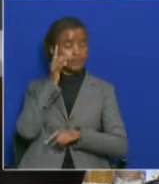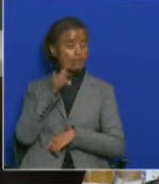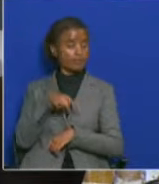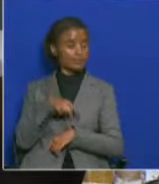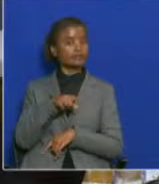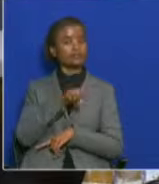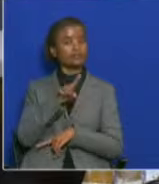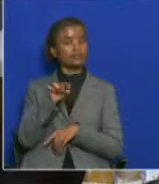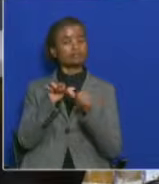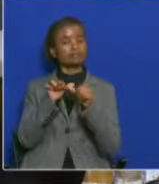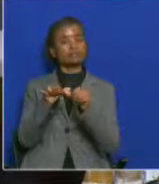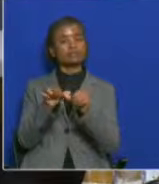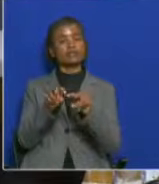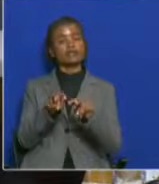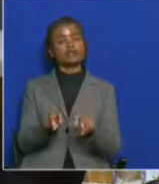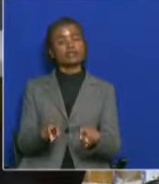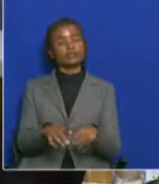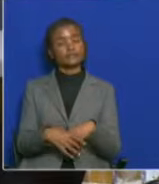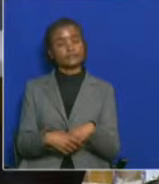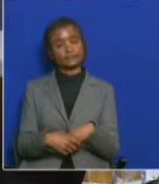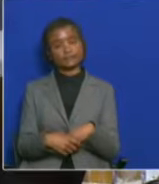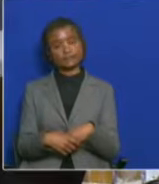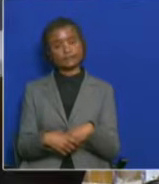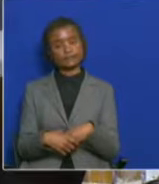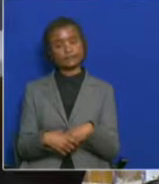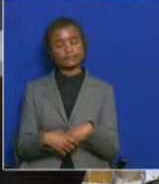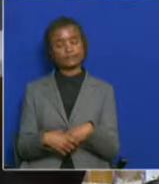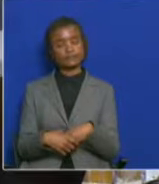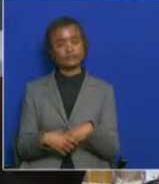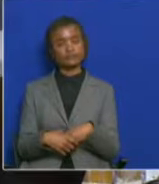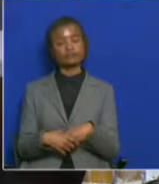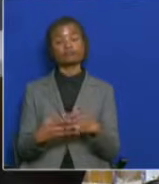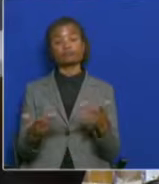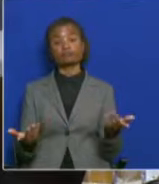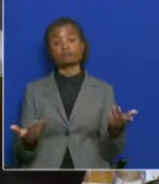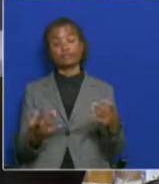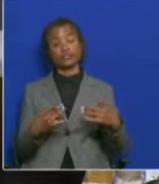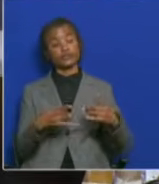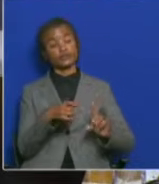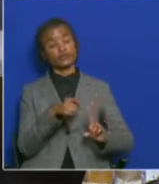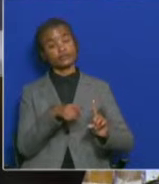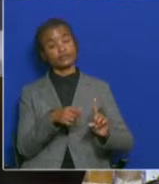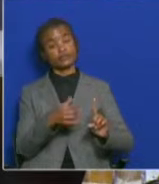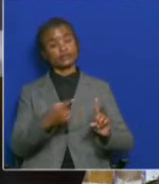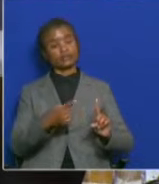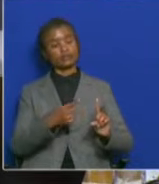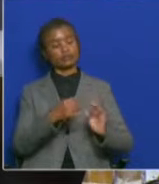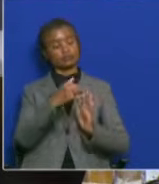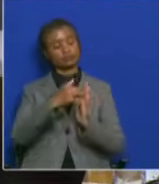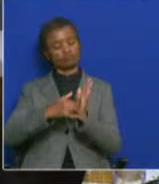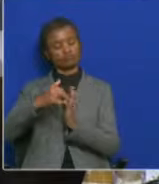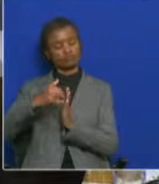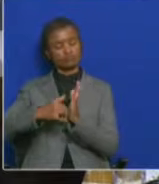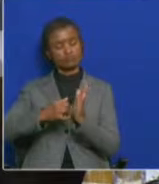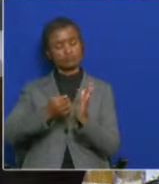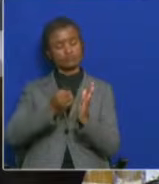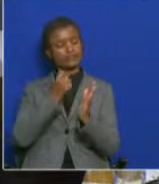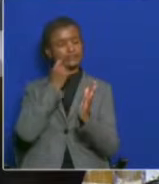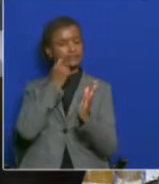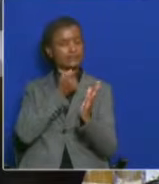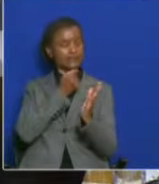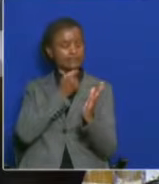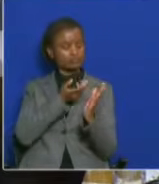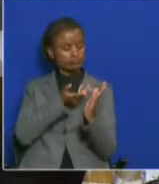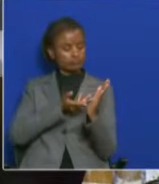commission. So, Chair, a lot of what is said in the submission is answered